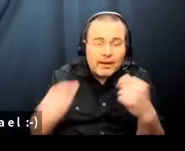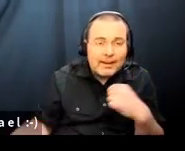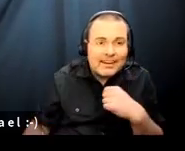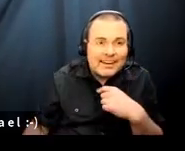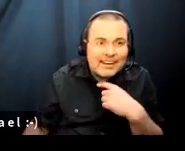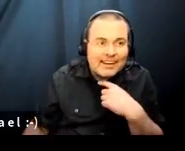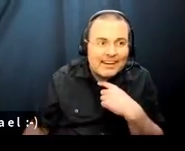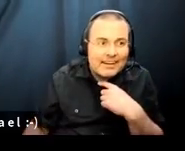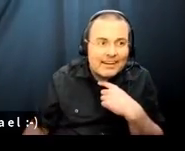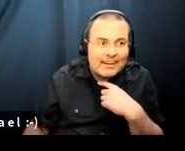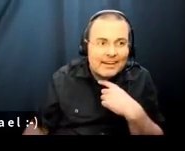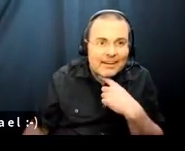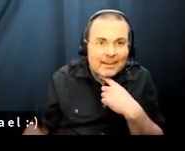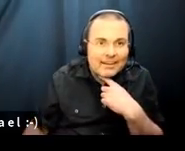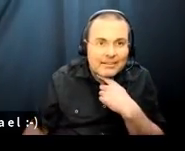what?